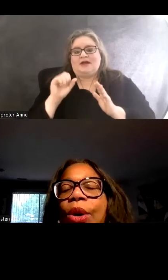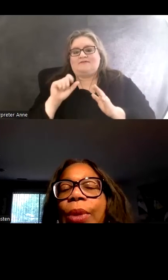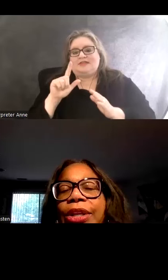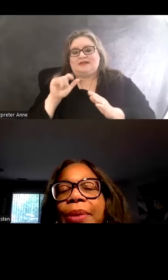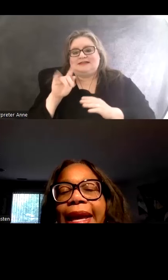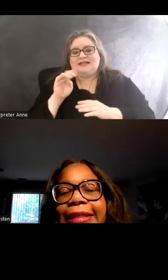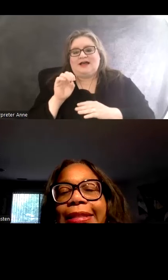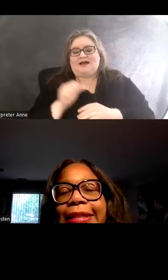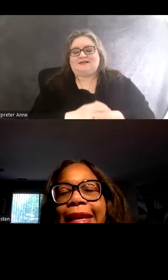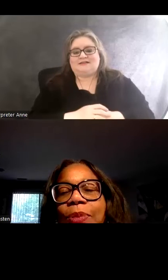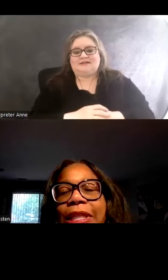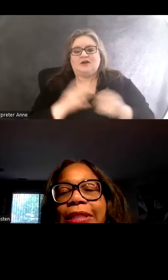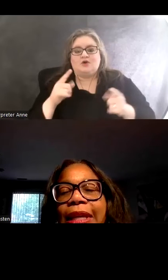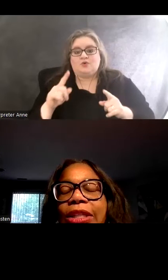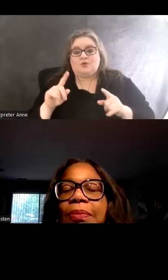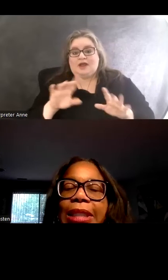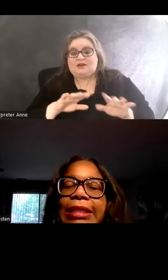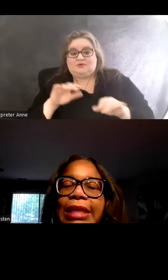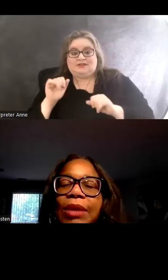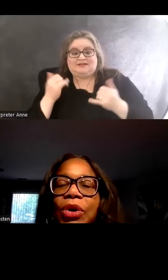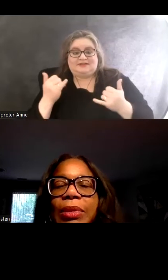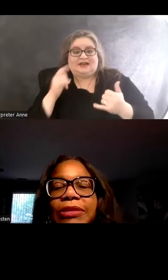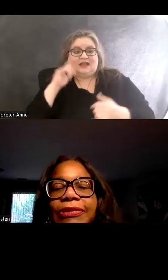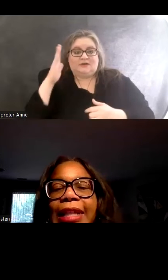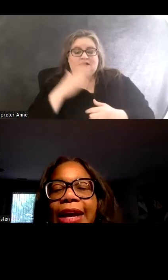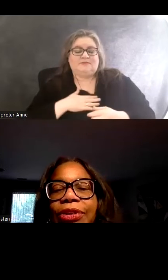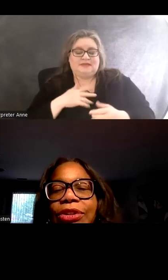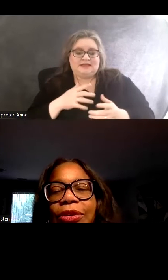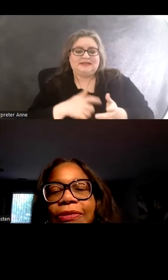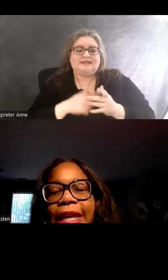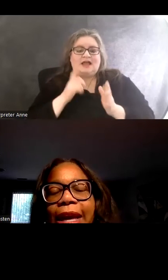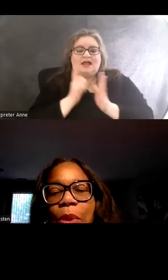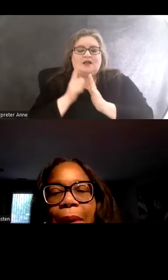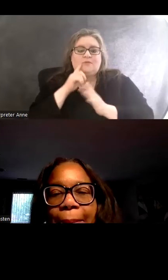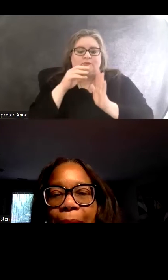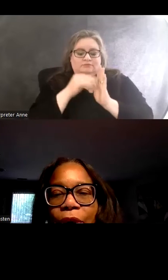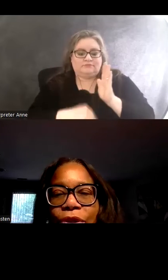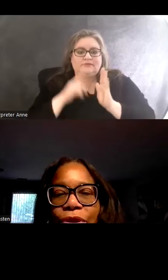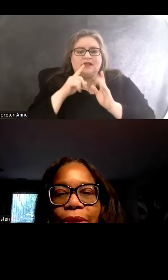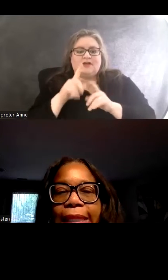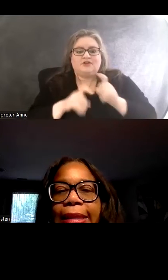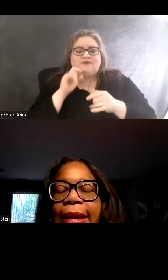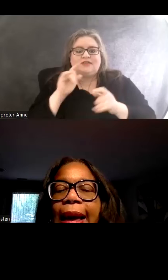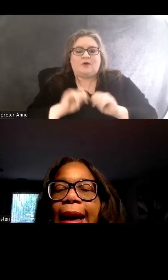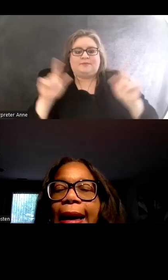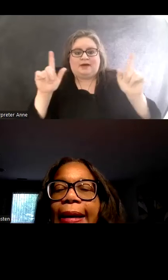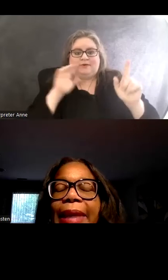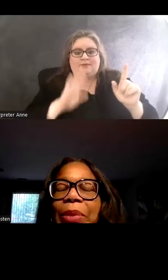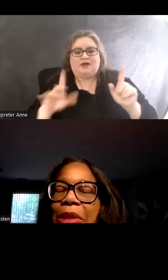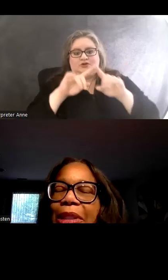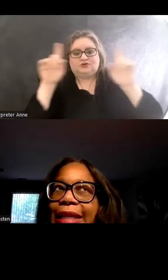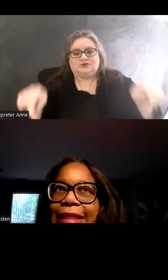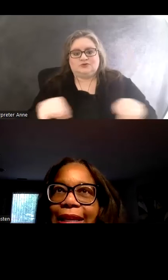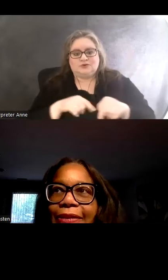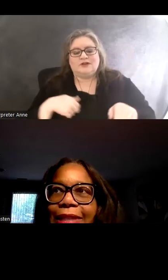slides. When you exit today's presentation, please take a moment to fill out the survey that will pop up on your screen. And